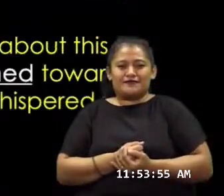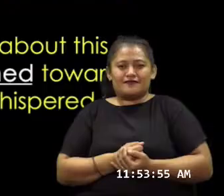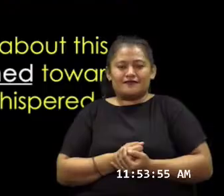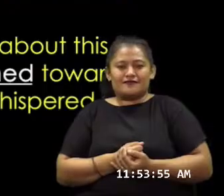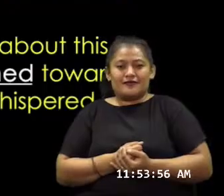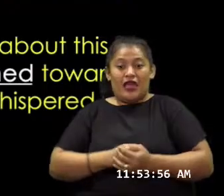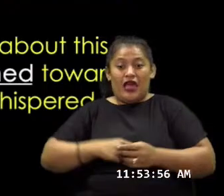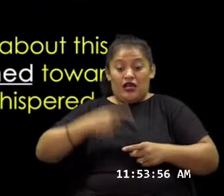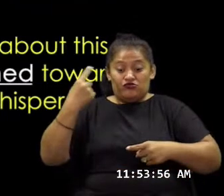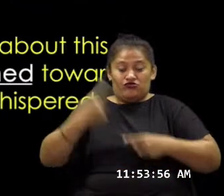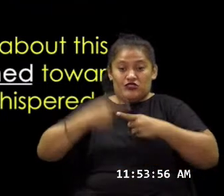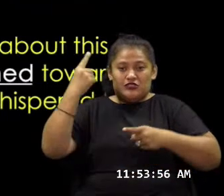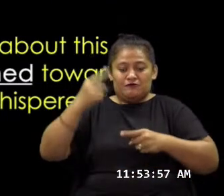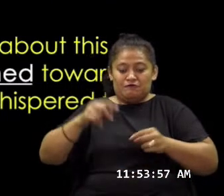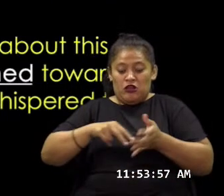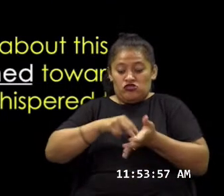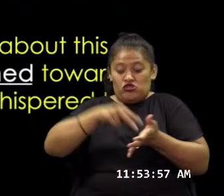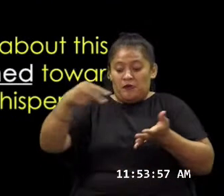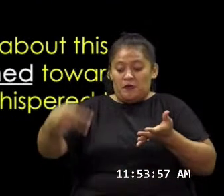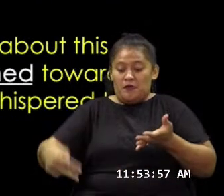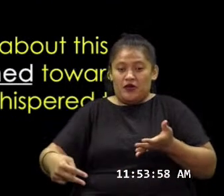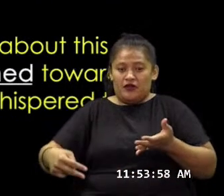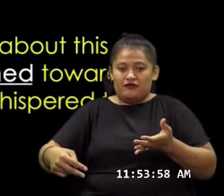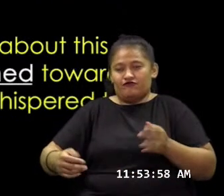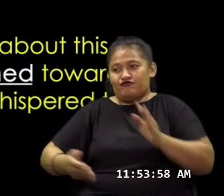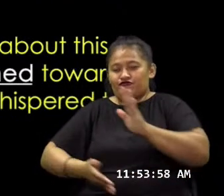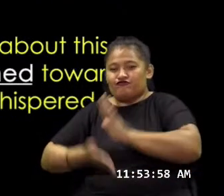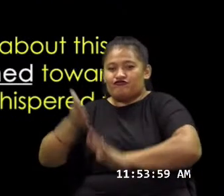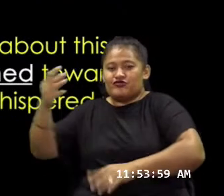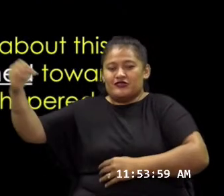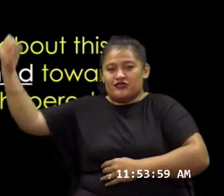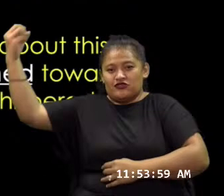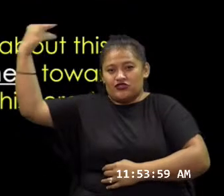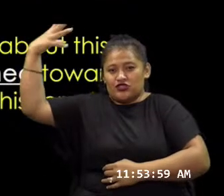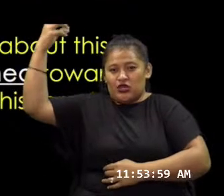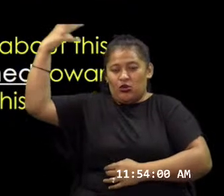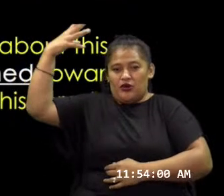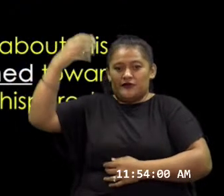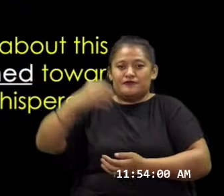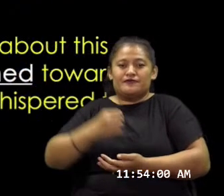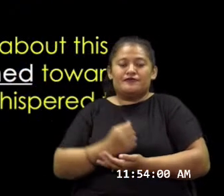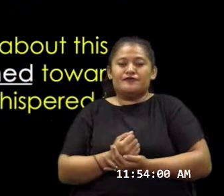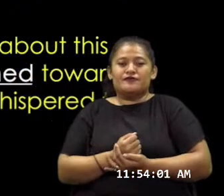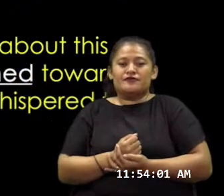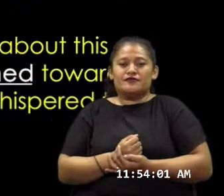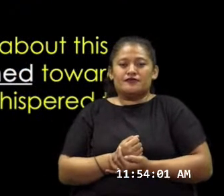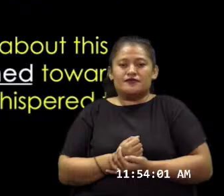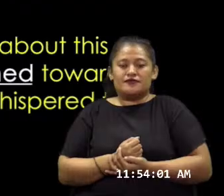I quickly got out of bed and dashed towards the shower.